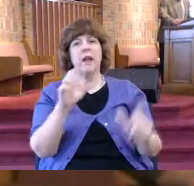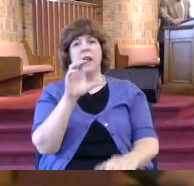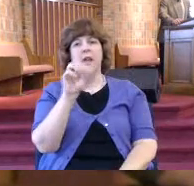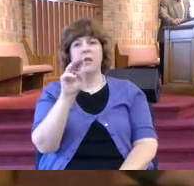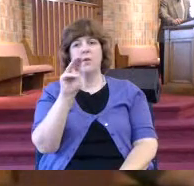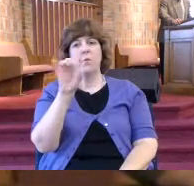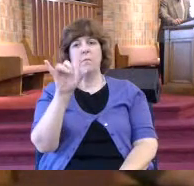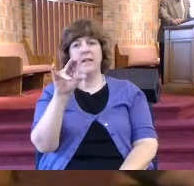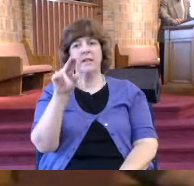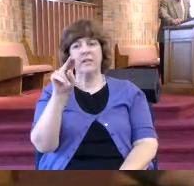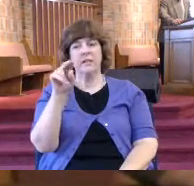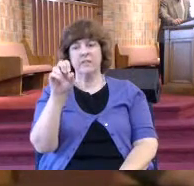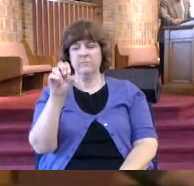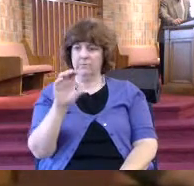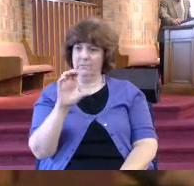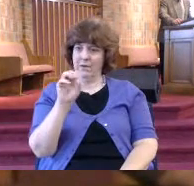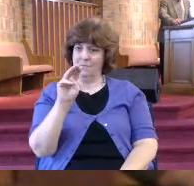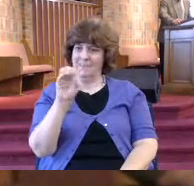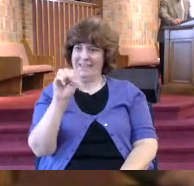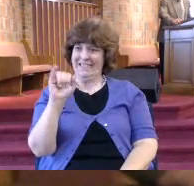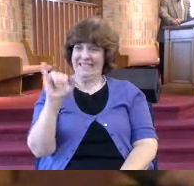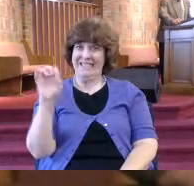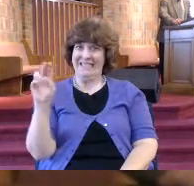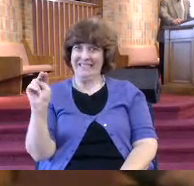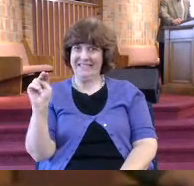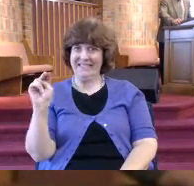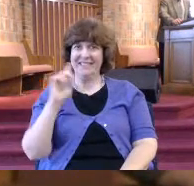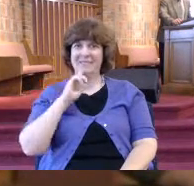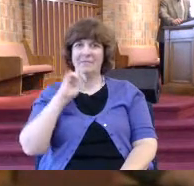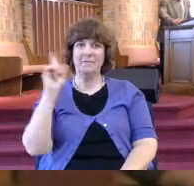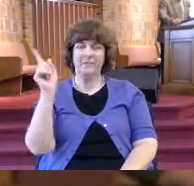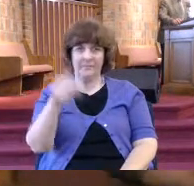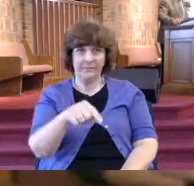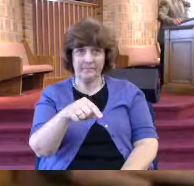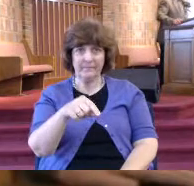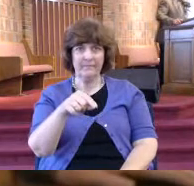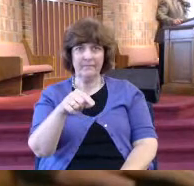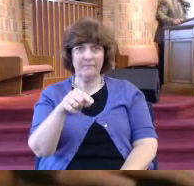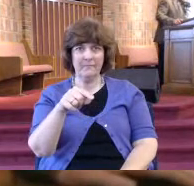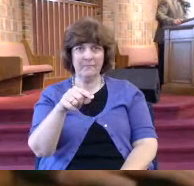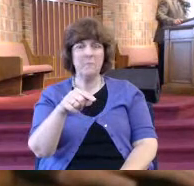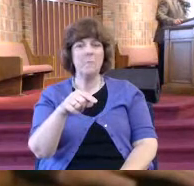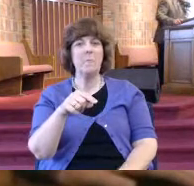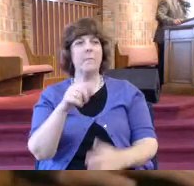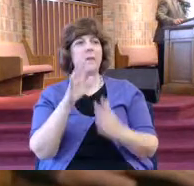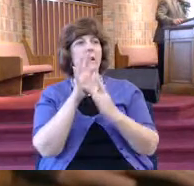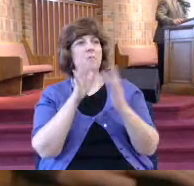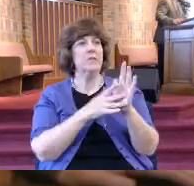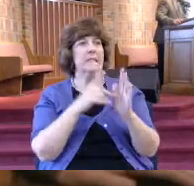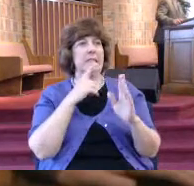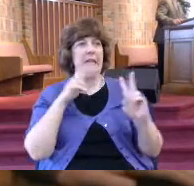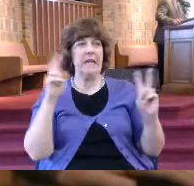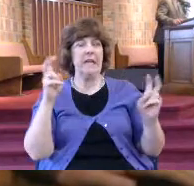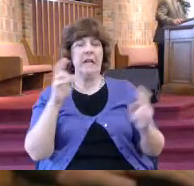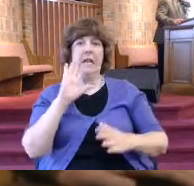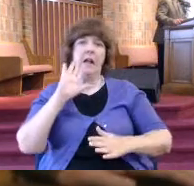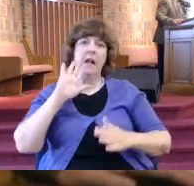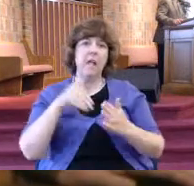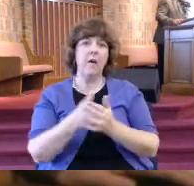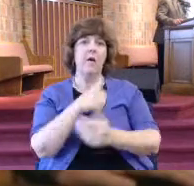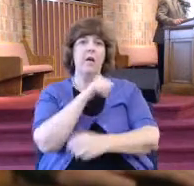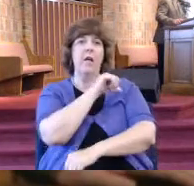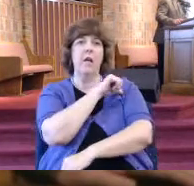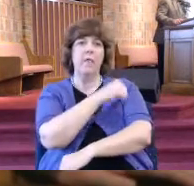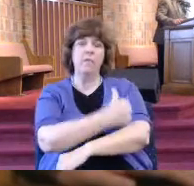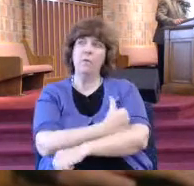chapter 28, beginning in the 18th verse, Jesus claims, "All authority has